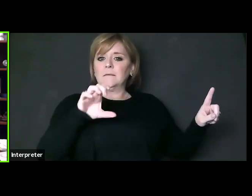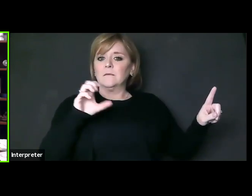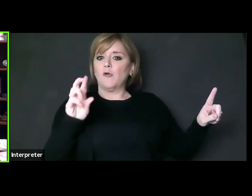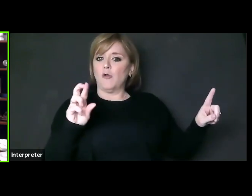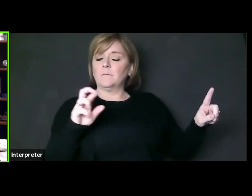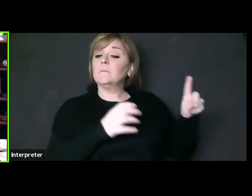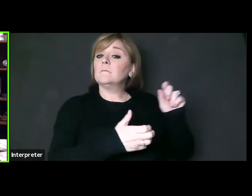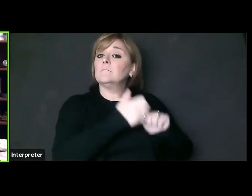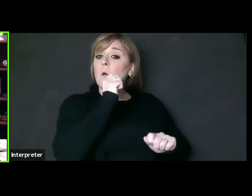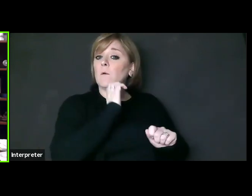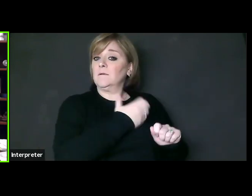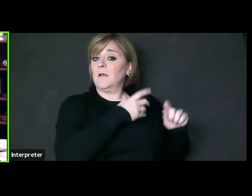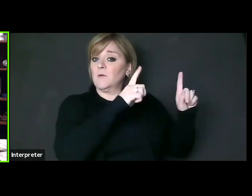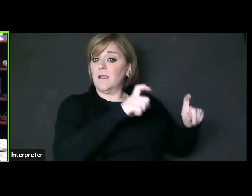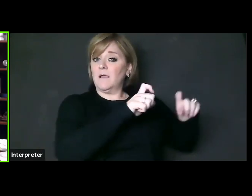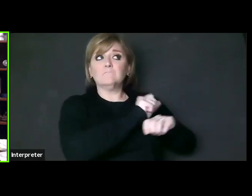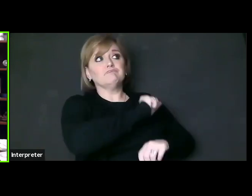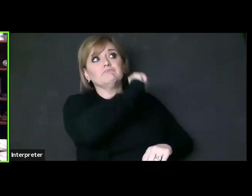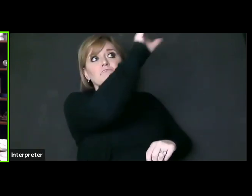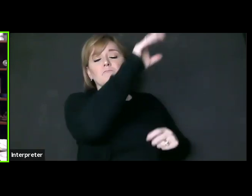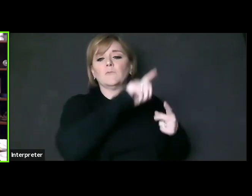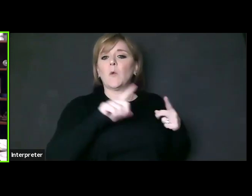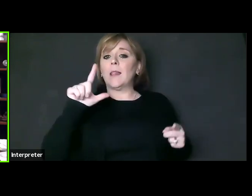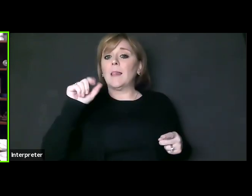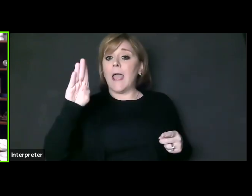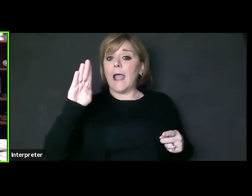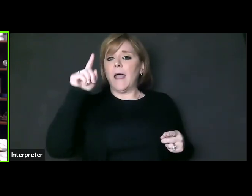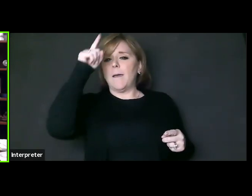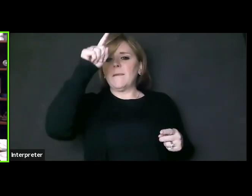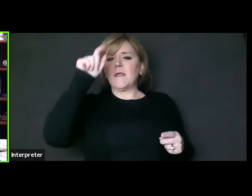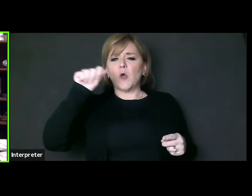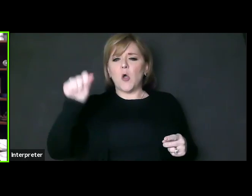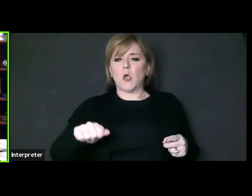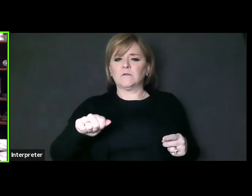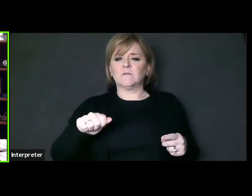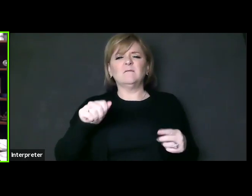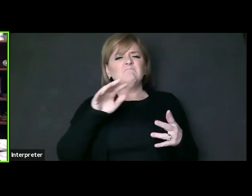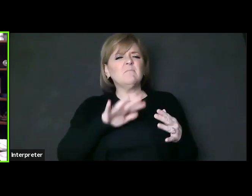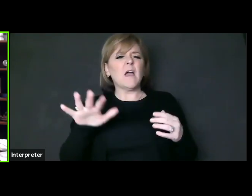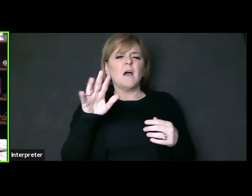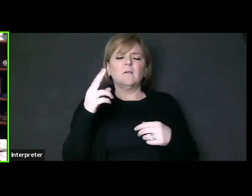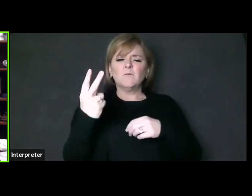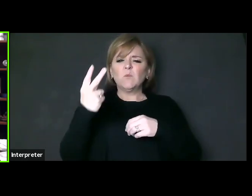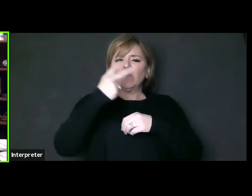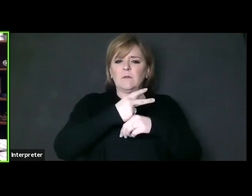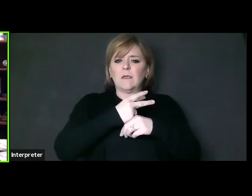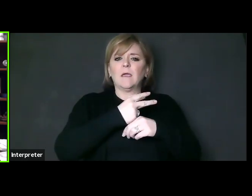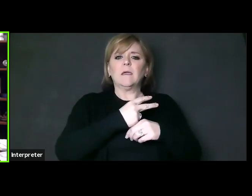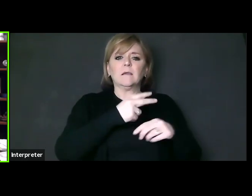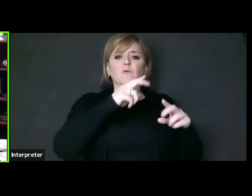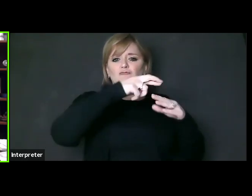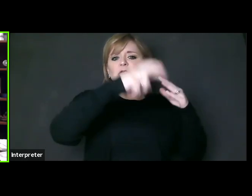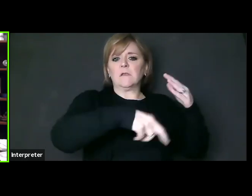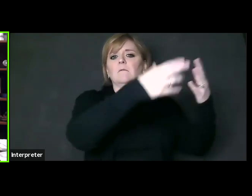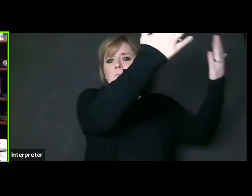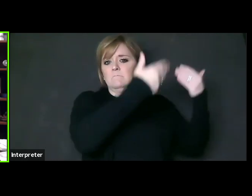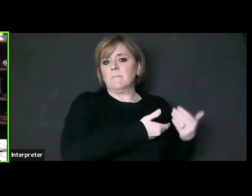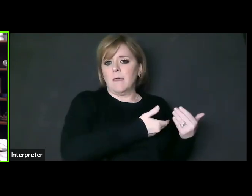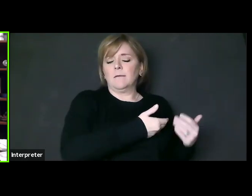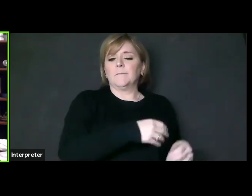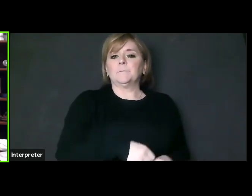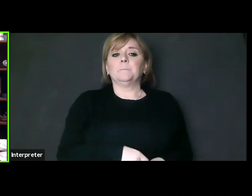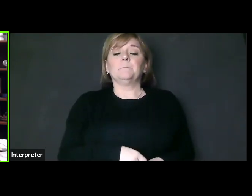to a lab in Austin. And it takes 48 hours or so for that test to get back. What they do then at